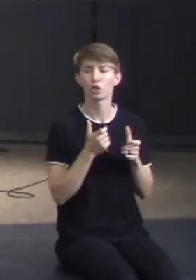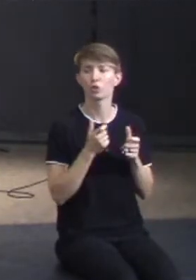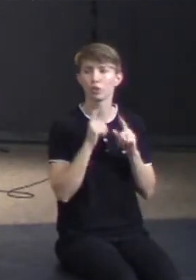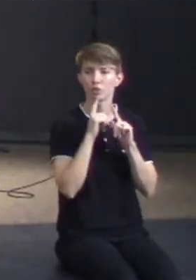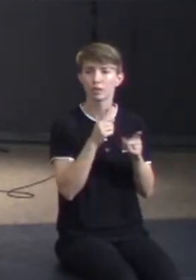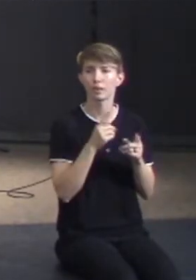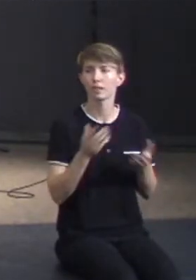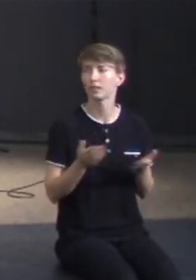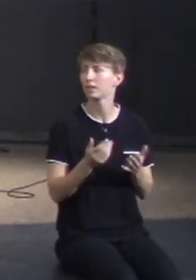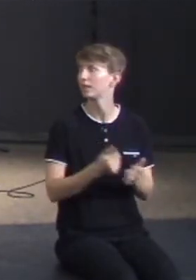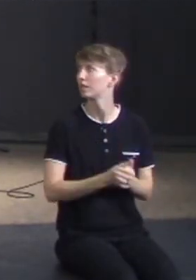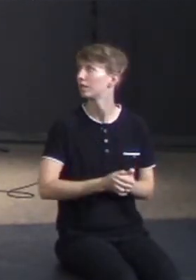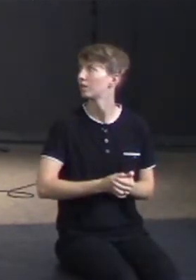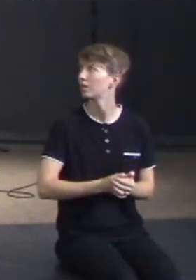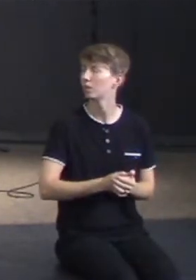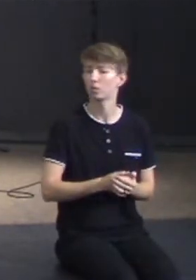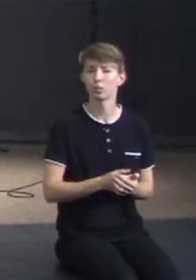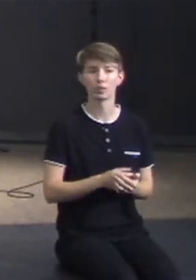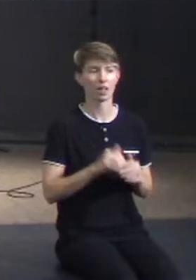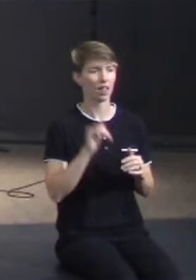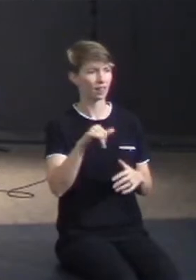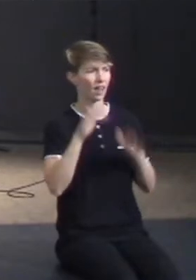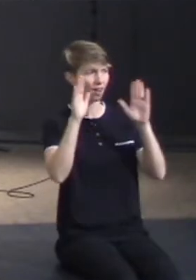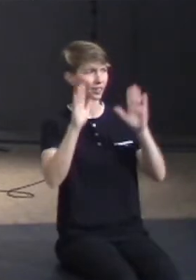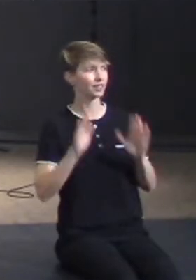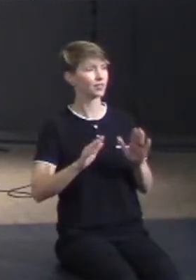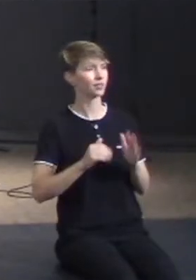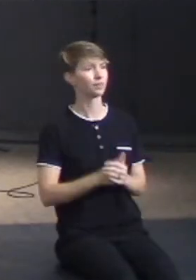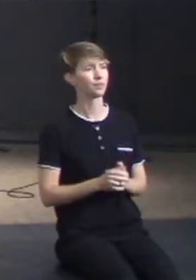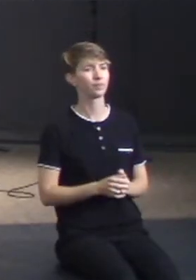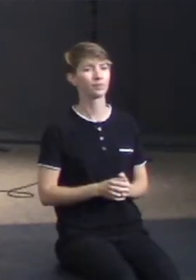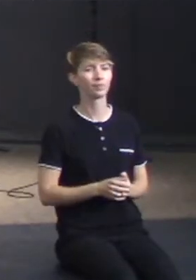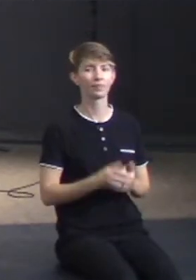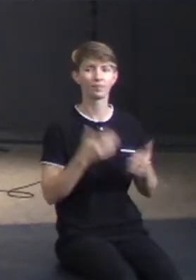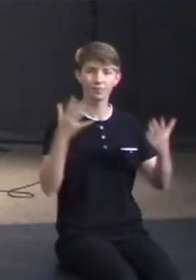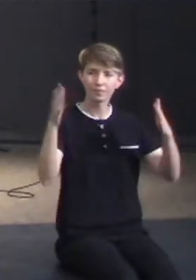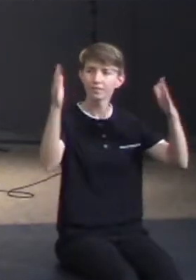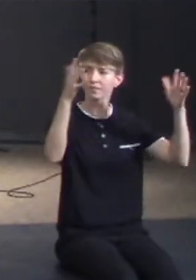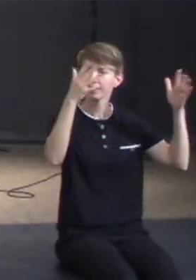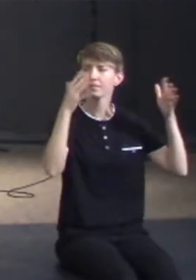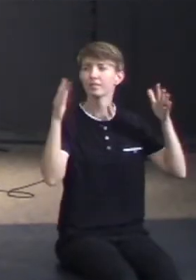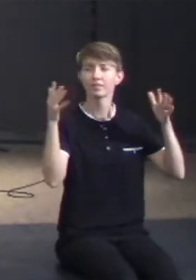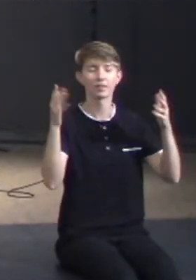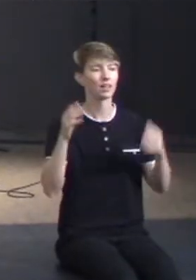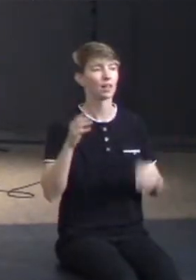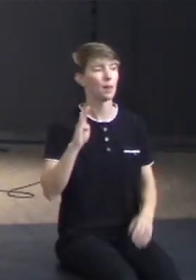the worship team comes up. But wasn't that awesome? See,